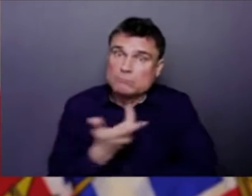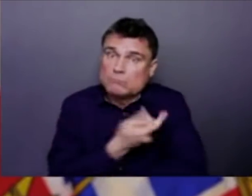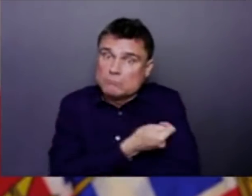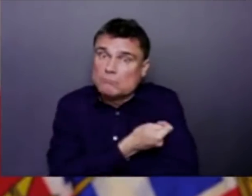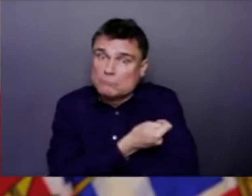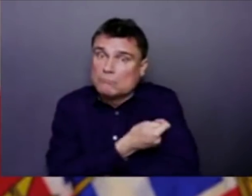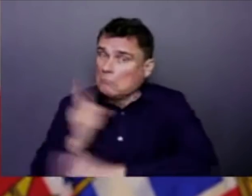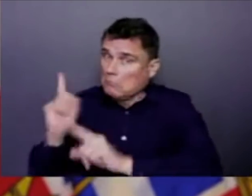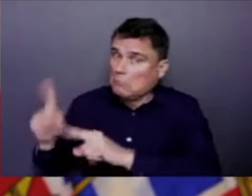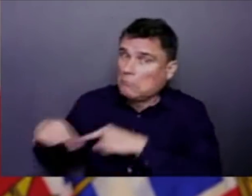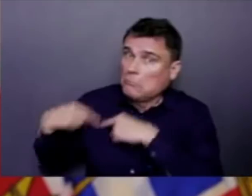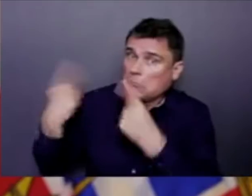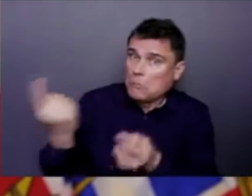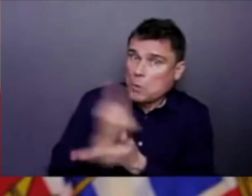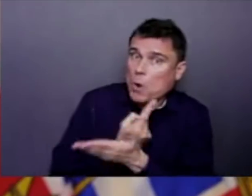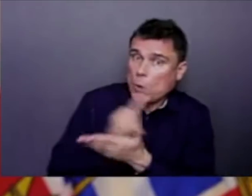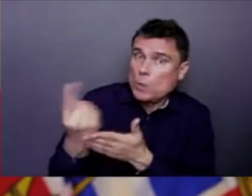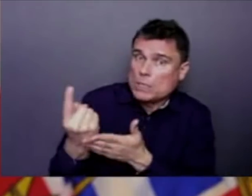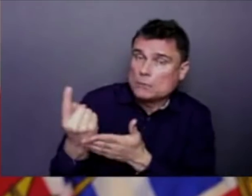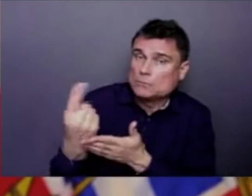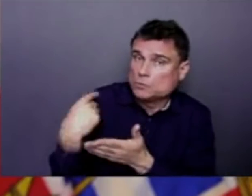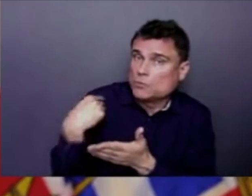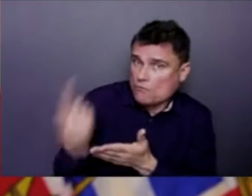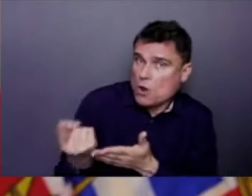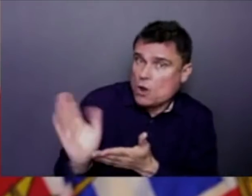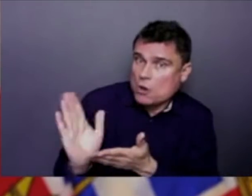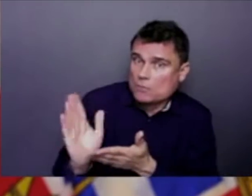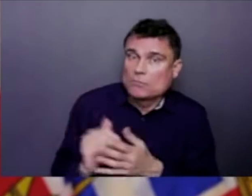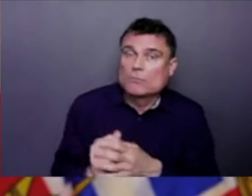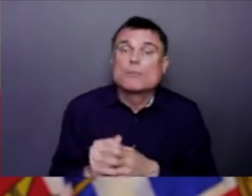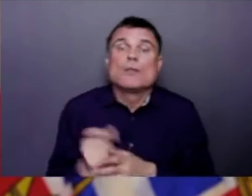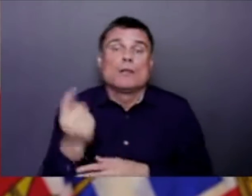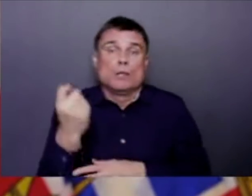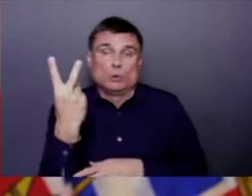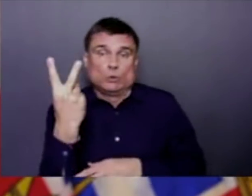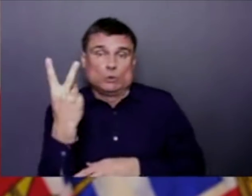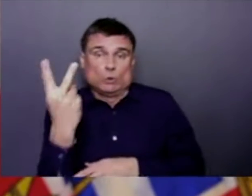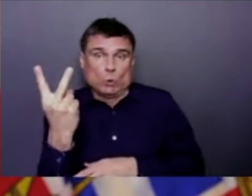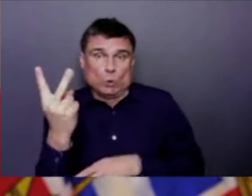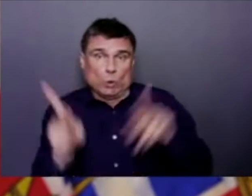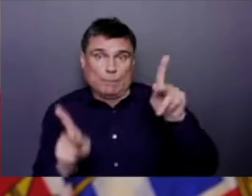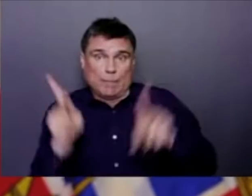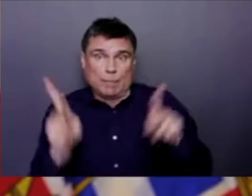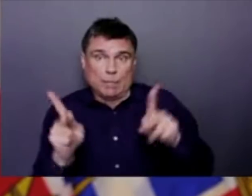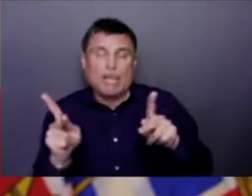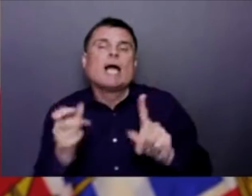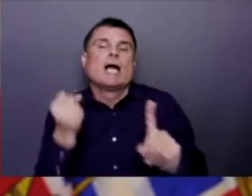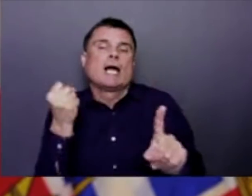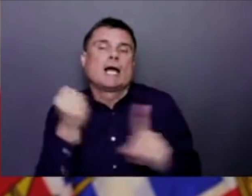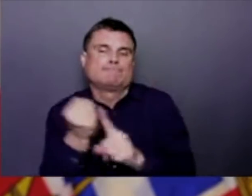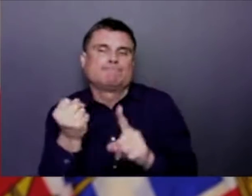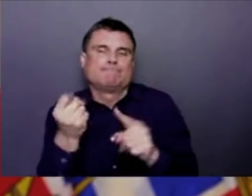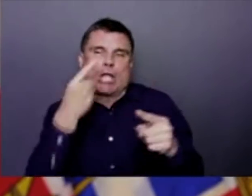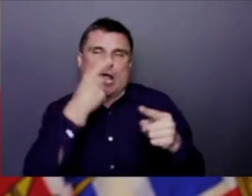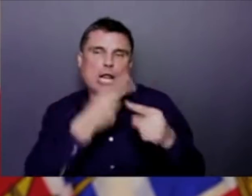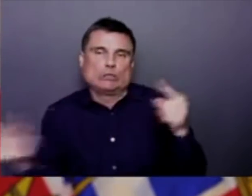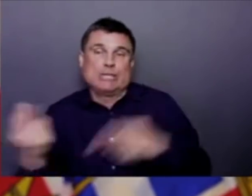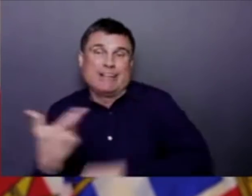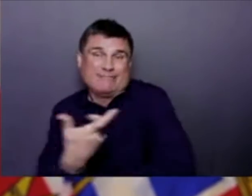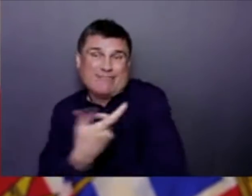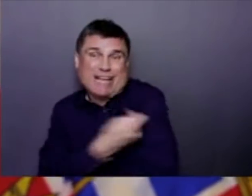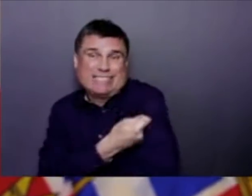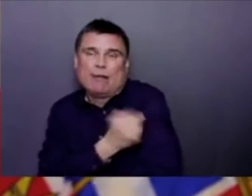2 people who have had an allergic reaction to the vaccine. This is not unexpected given what we have learned